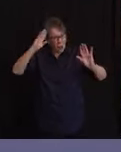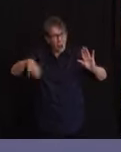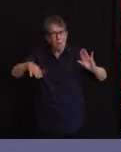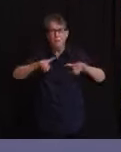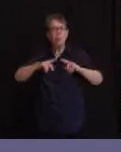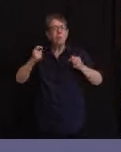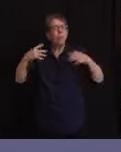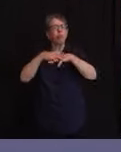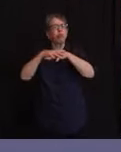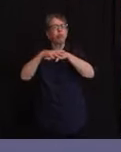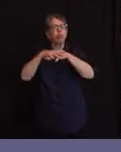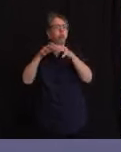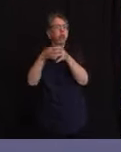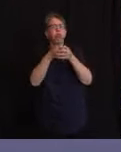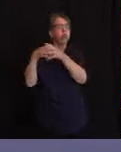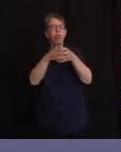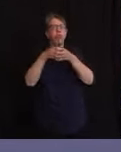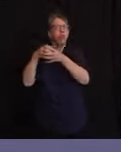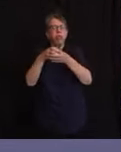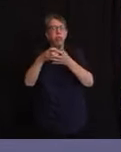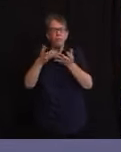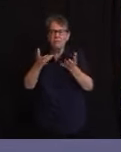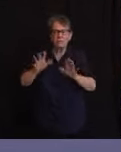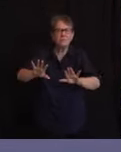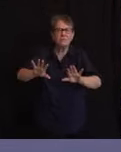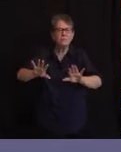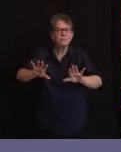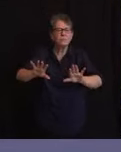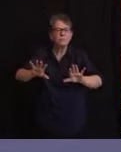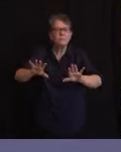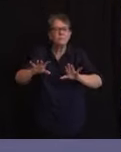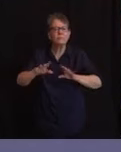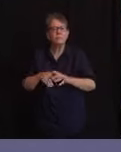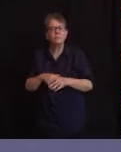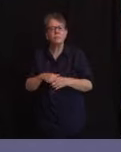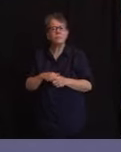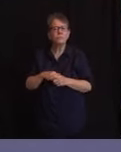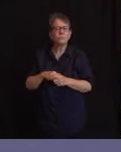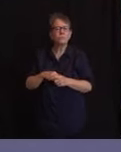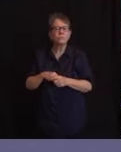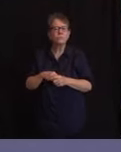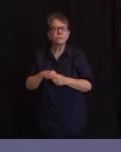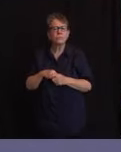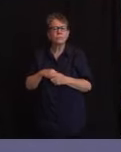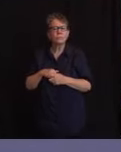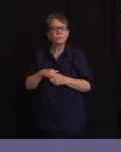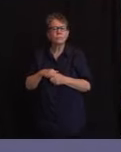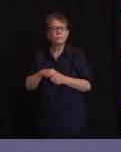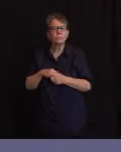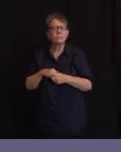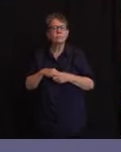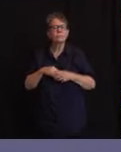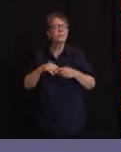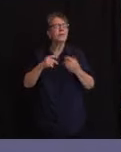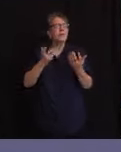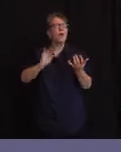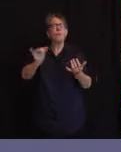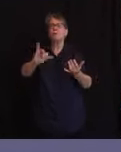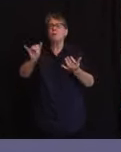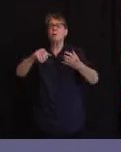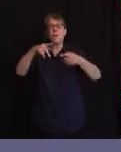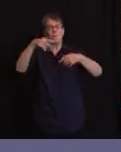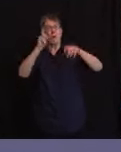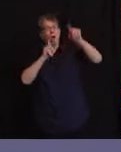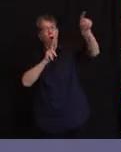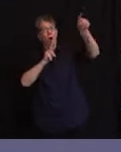are open. And again, we had a lot of out-of-state tags in the parking lots. I forget if it's the same weekend. I assume it